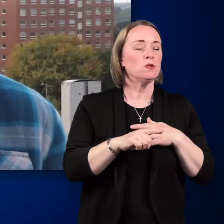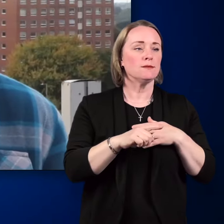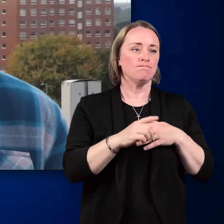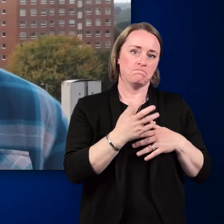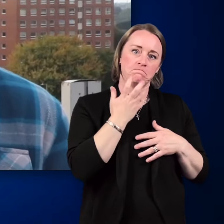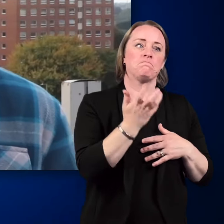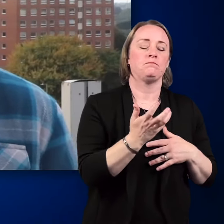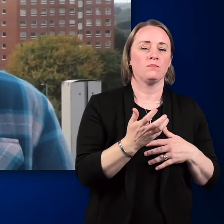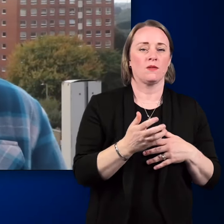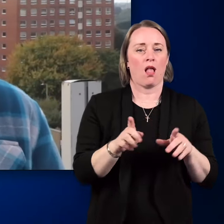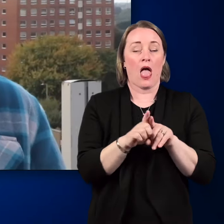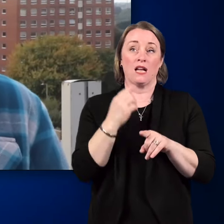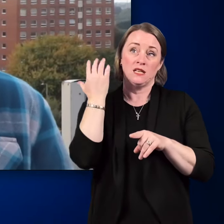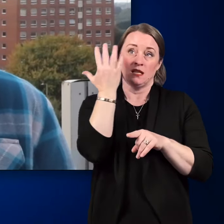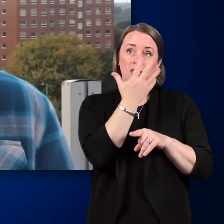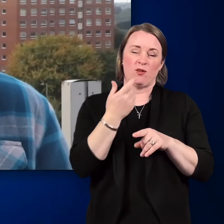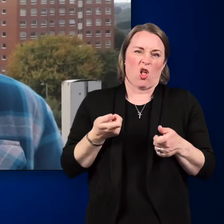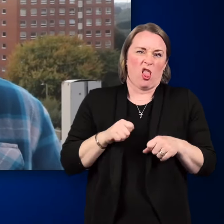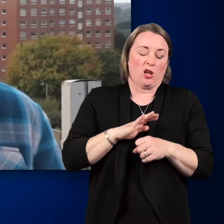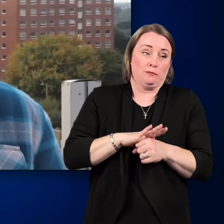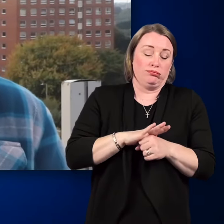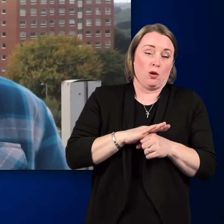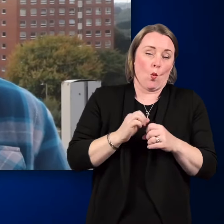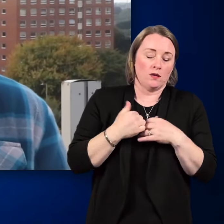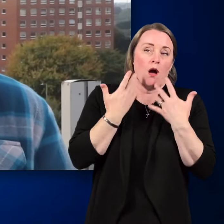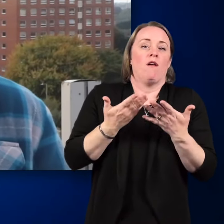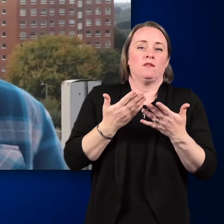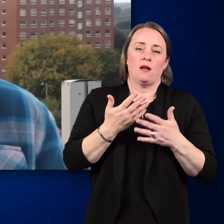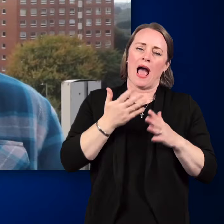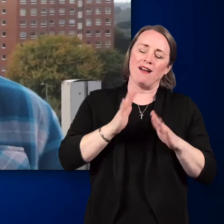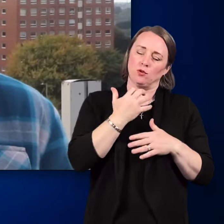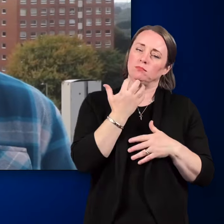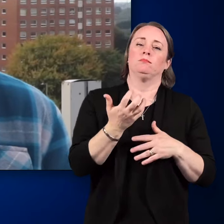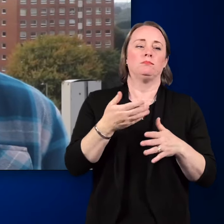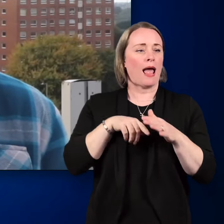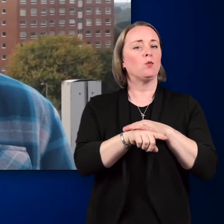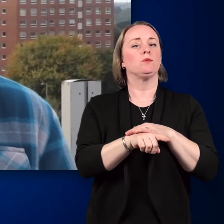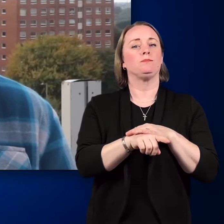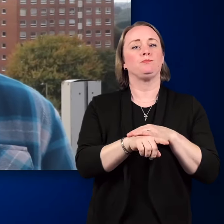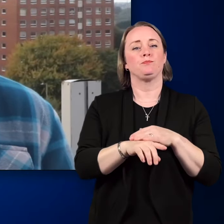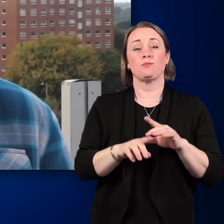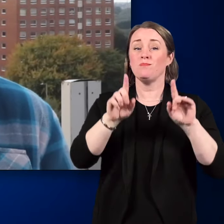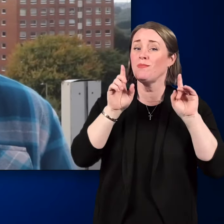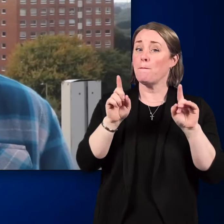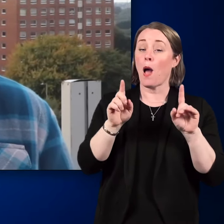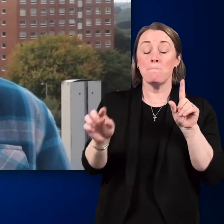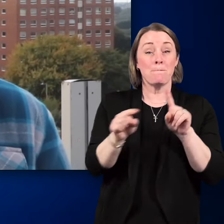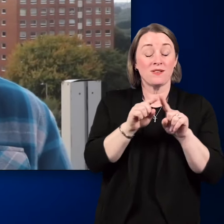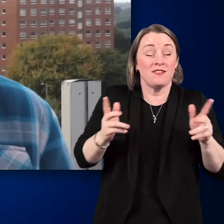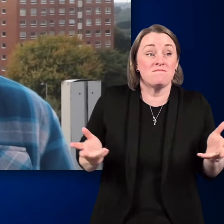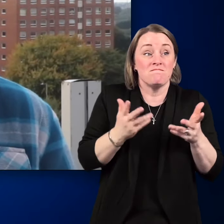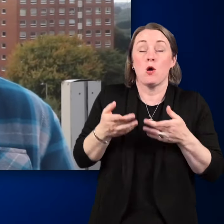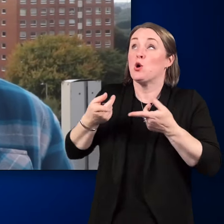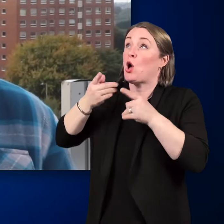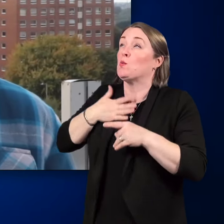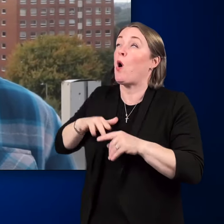might be in. But I want to encourage us, let's be very optimistic that God wants his